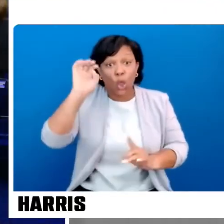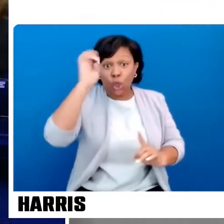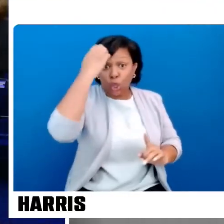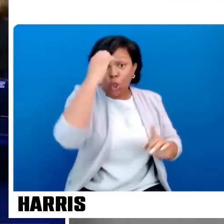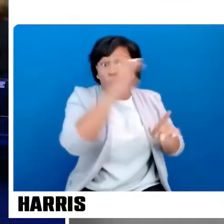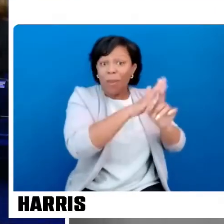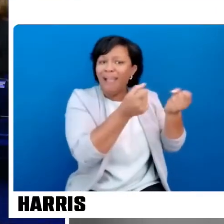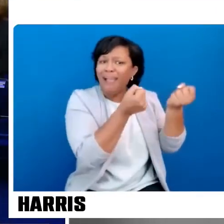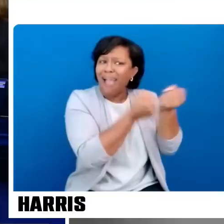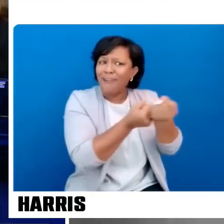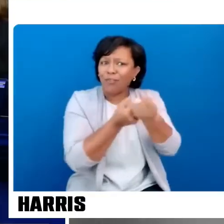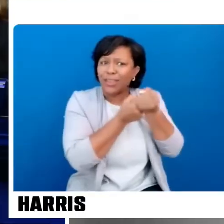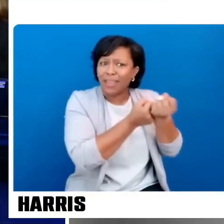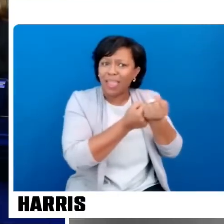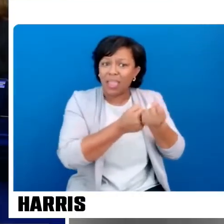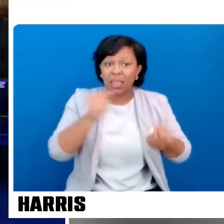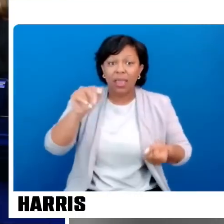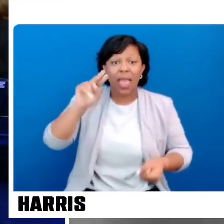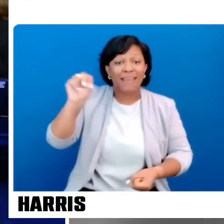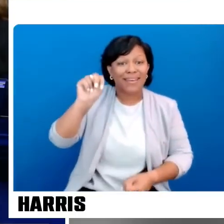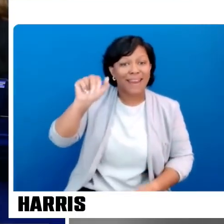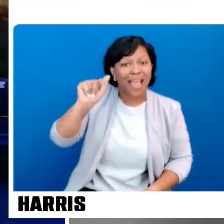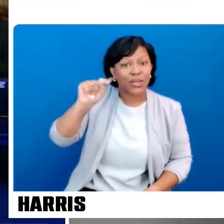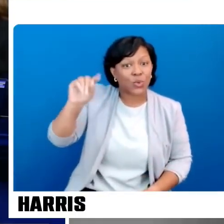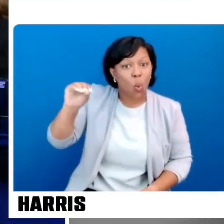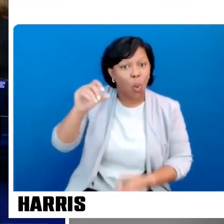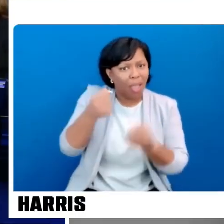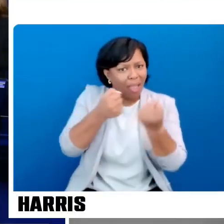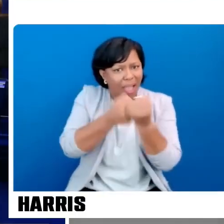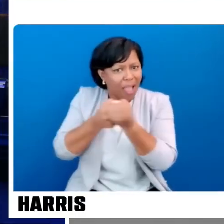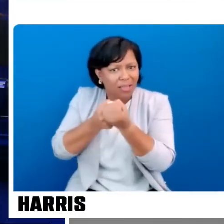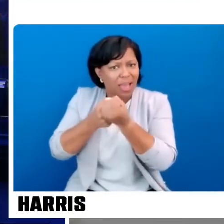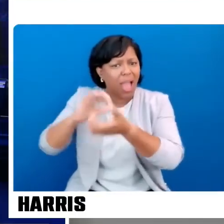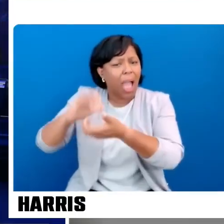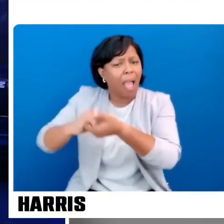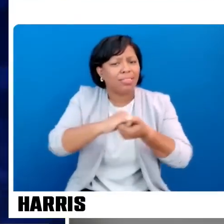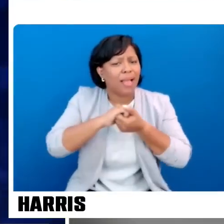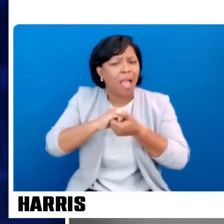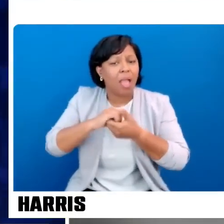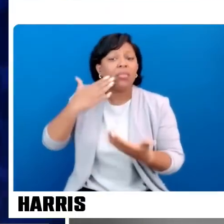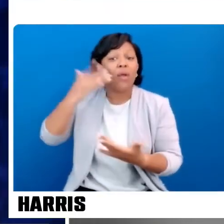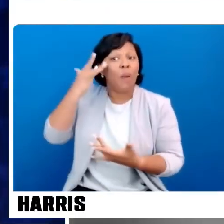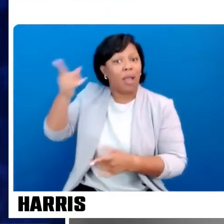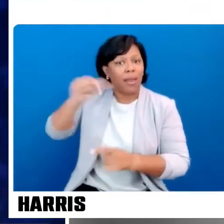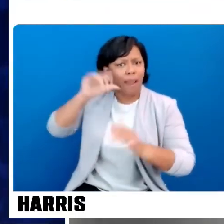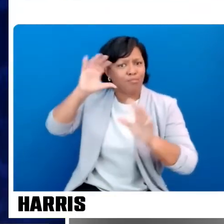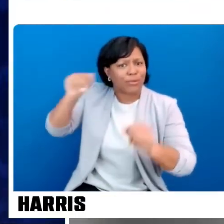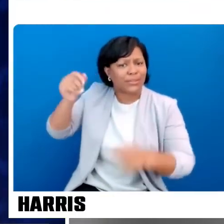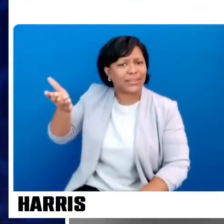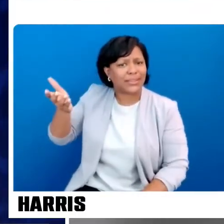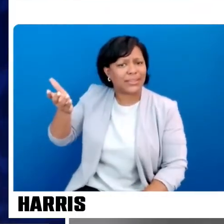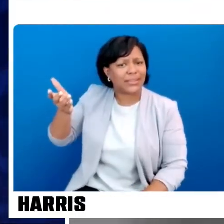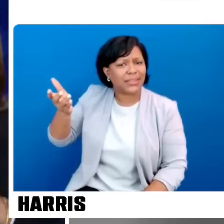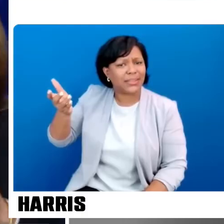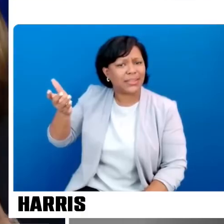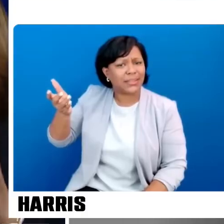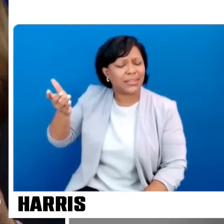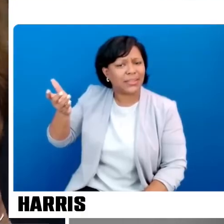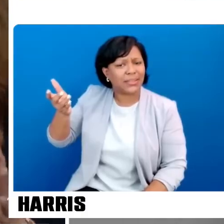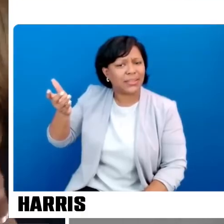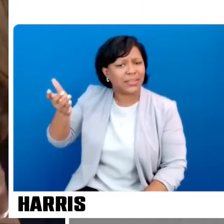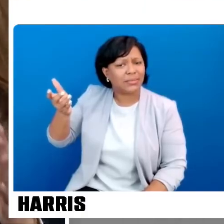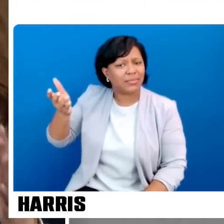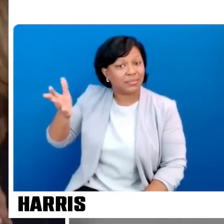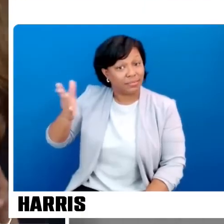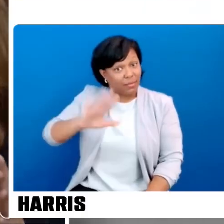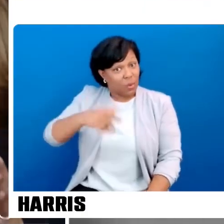so thankful that you are no longer president, and that we understand the importance of the greatest military